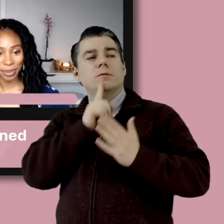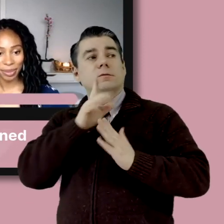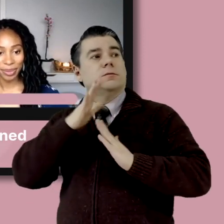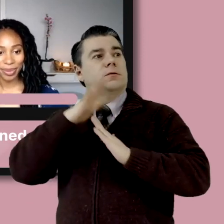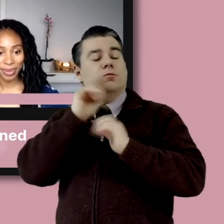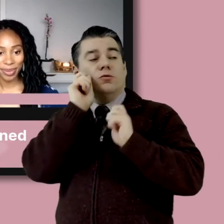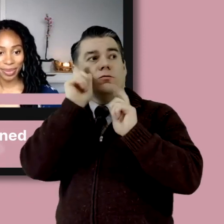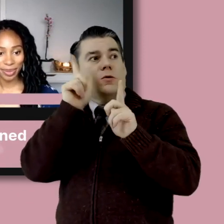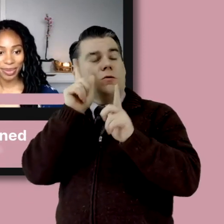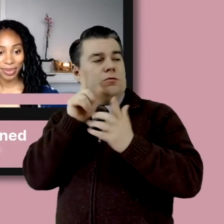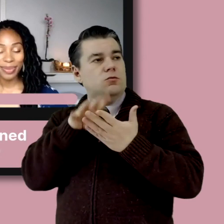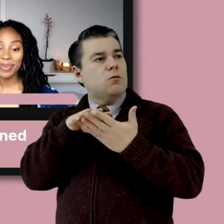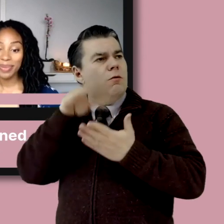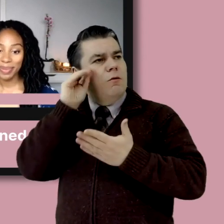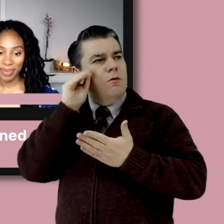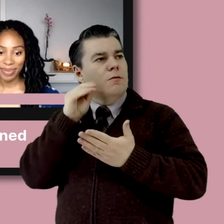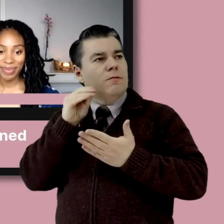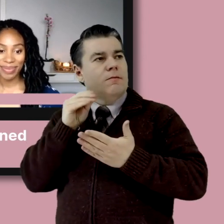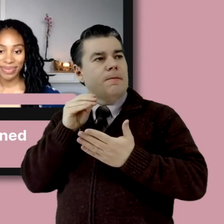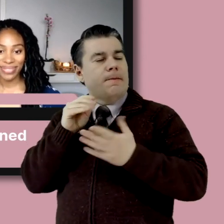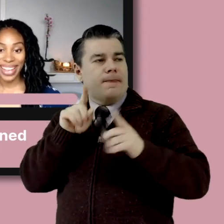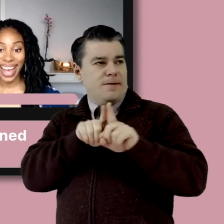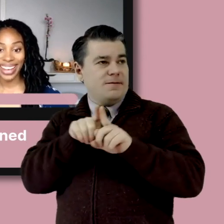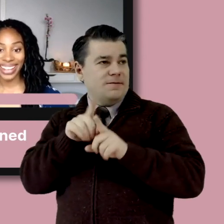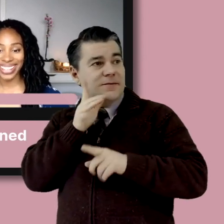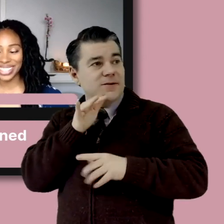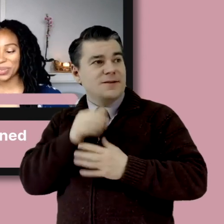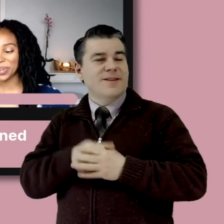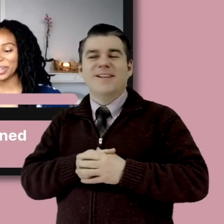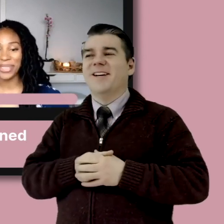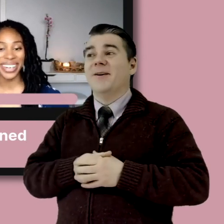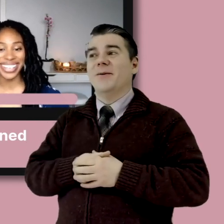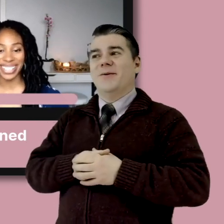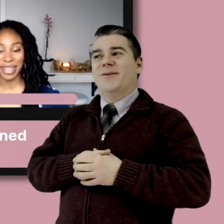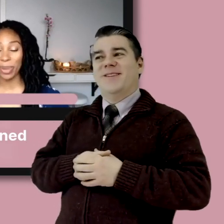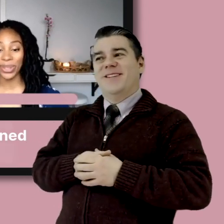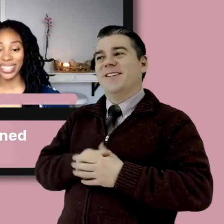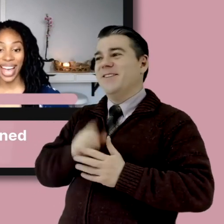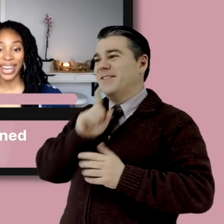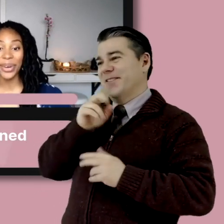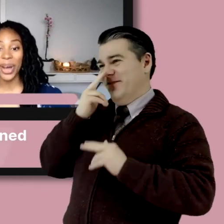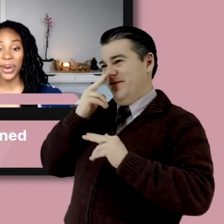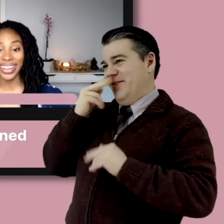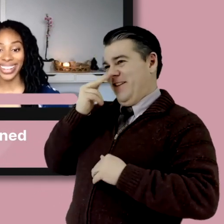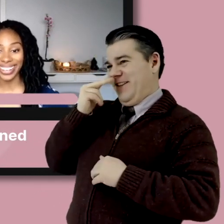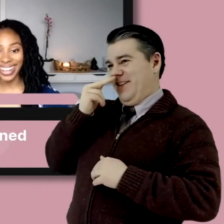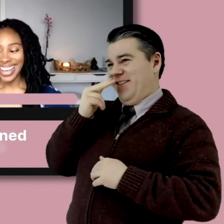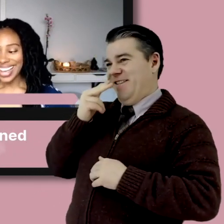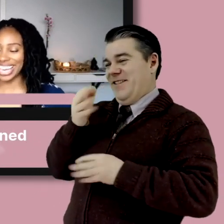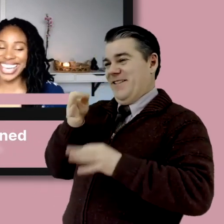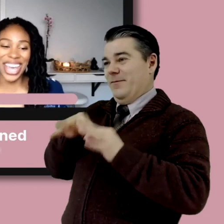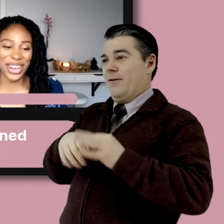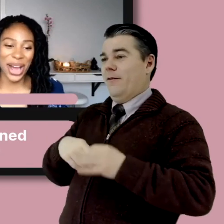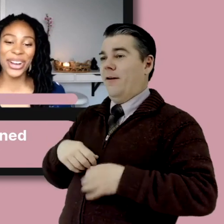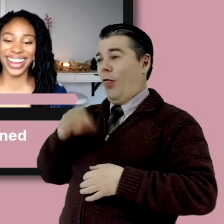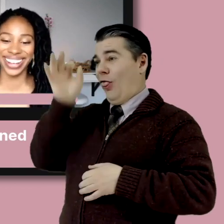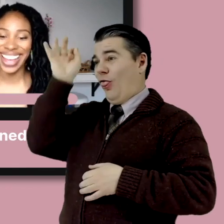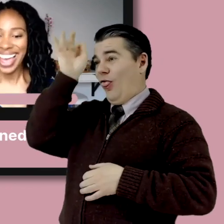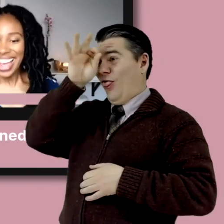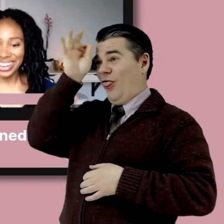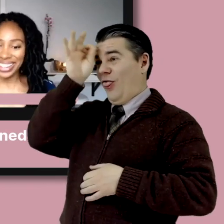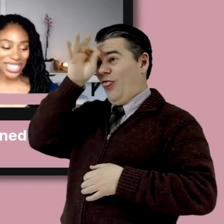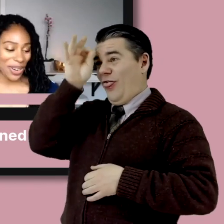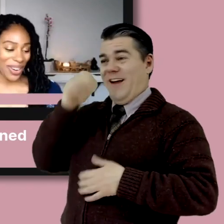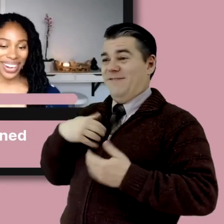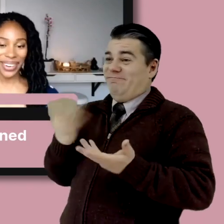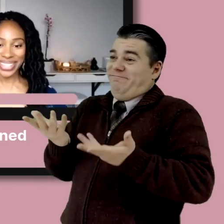you learned as you became a parent? Yeah, it's really funny and simple. It's like, I don't know anything. You know, yeah.